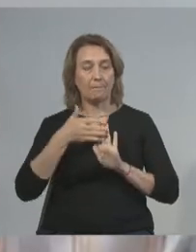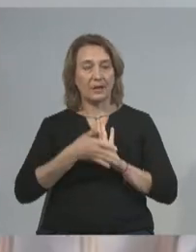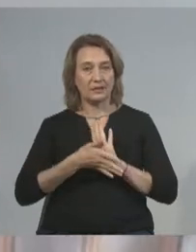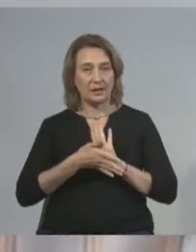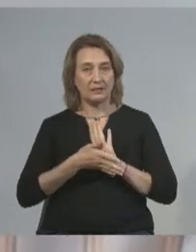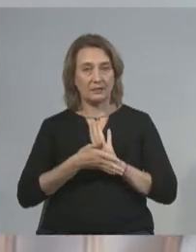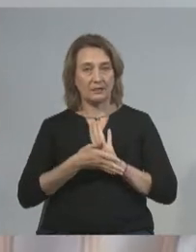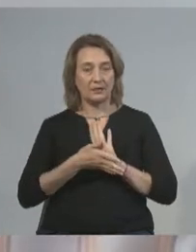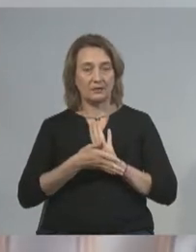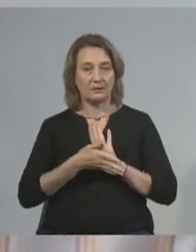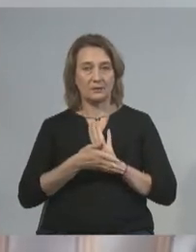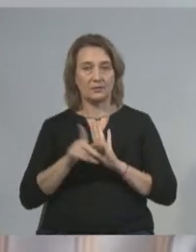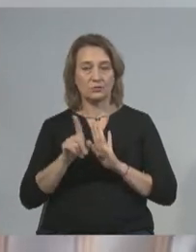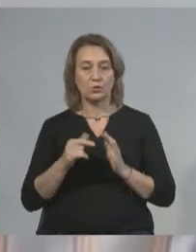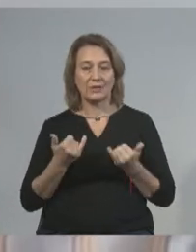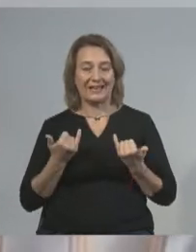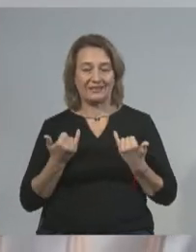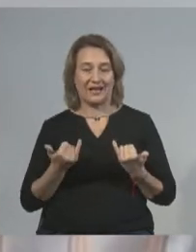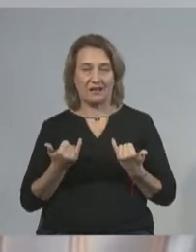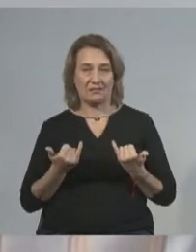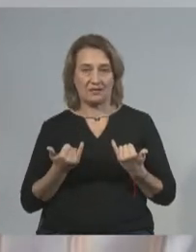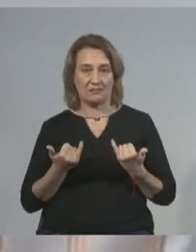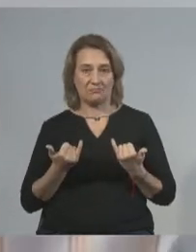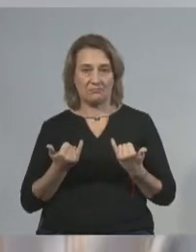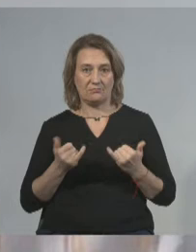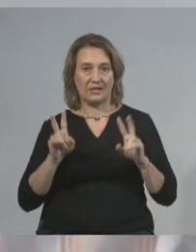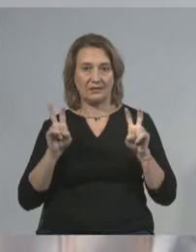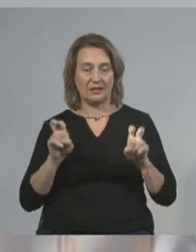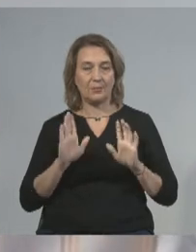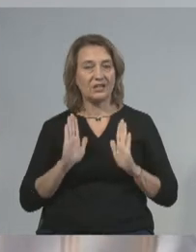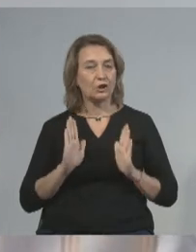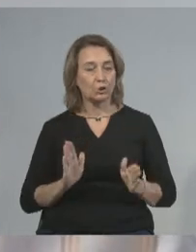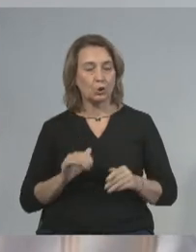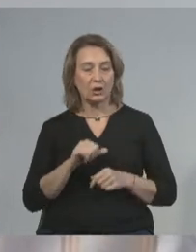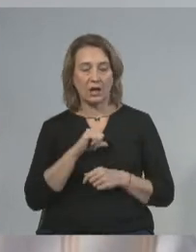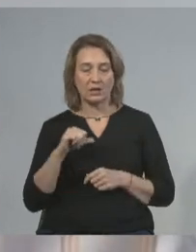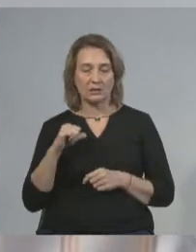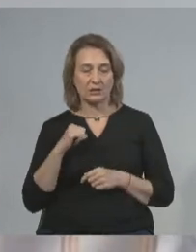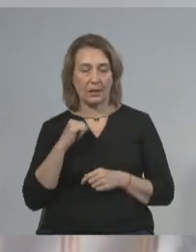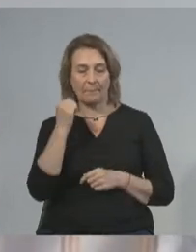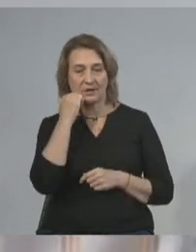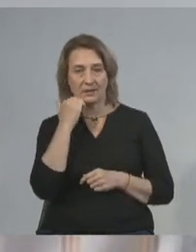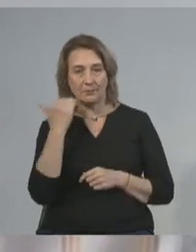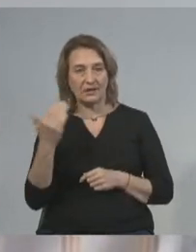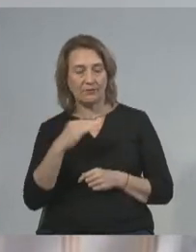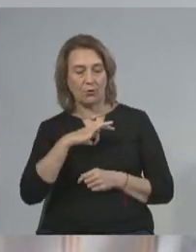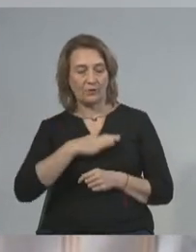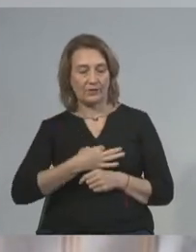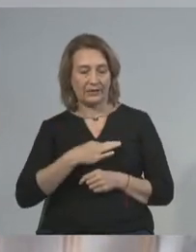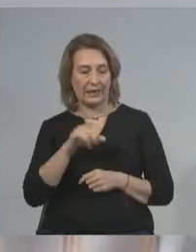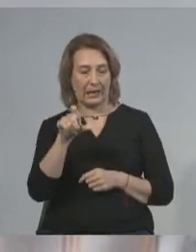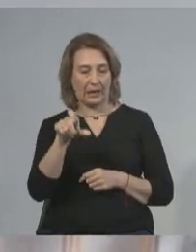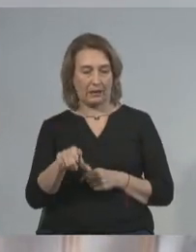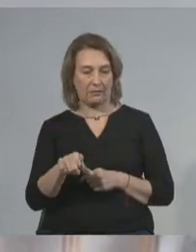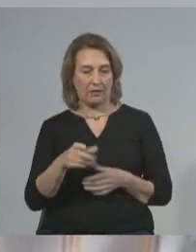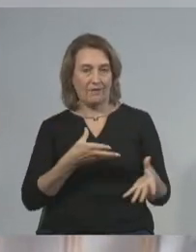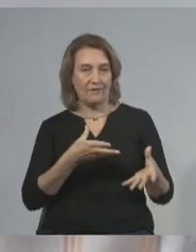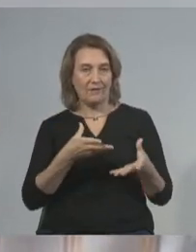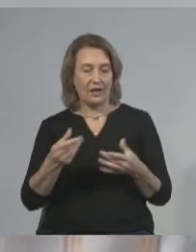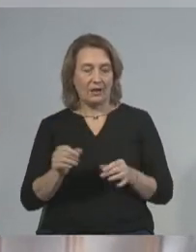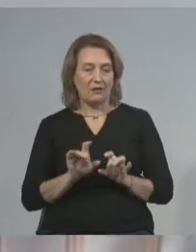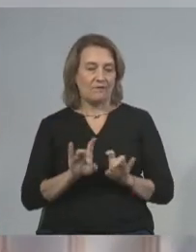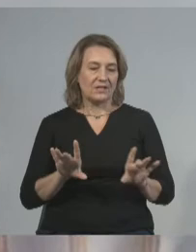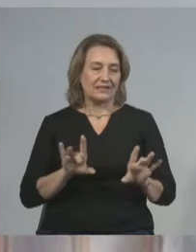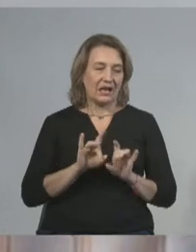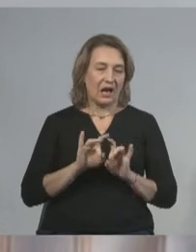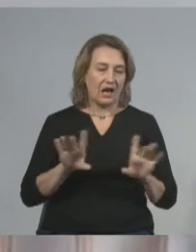that's in brief and clearly that not only kremlin and uh its agents